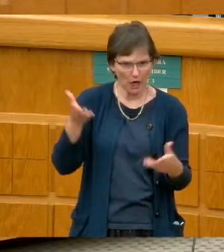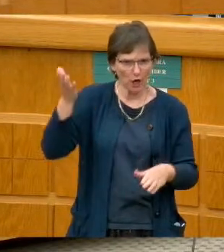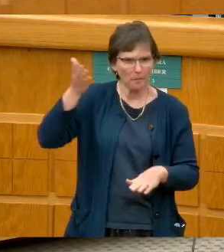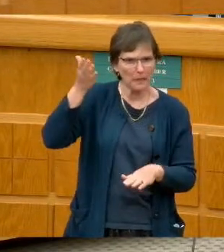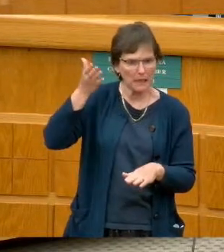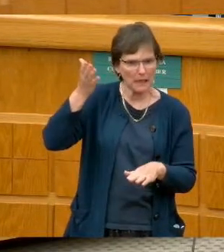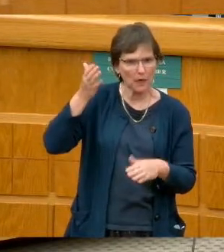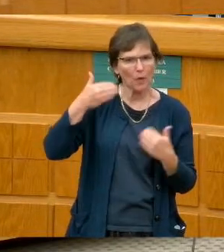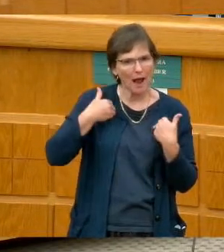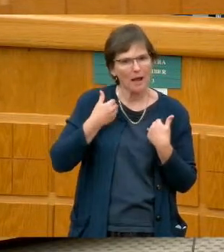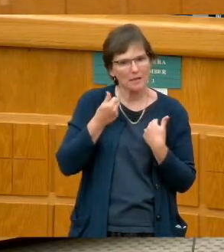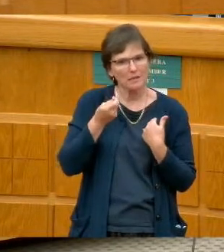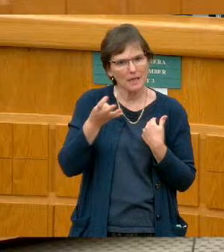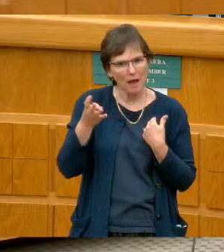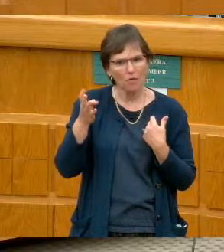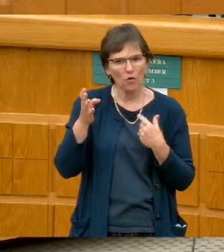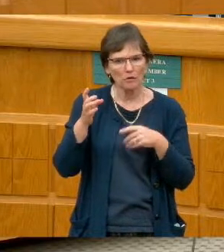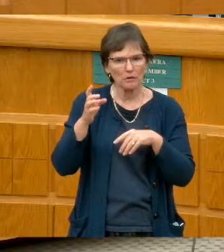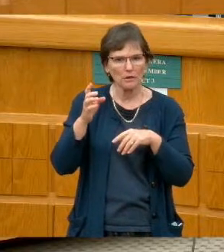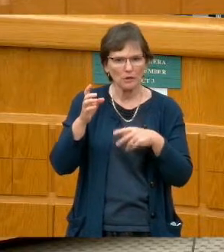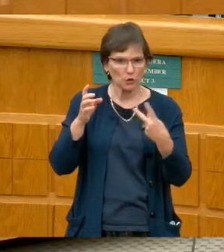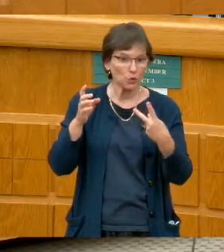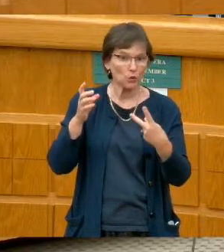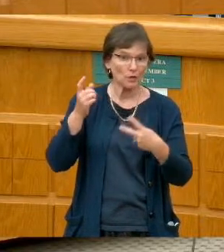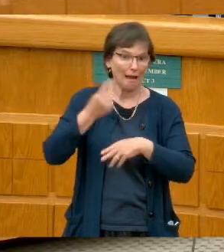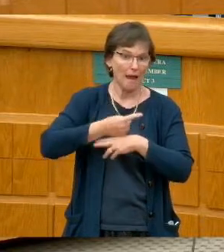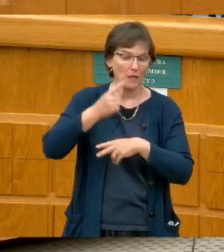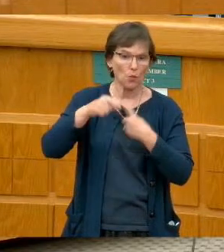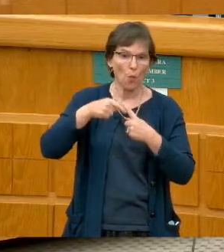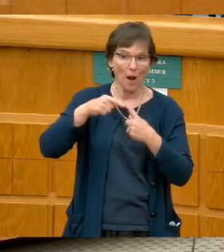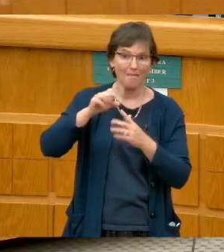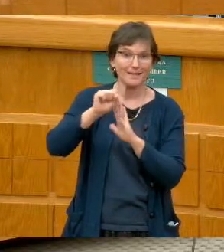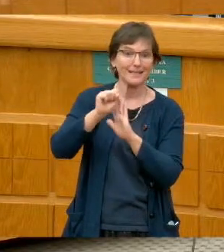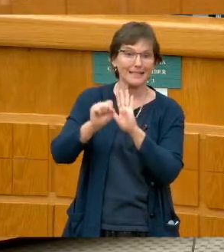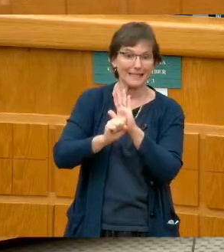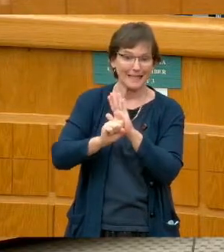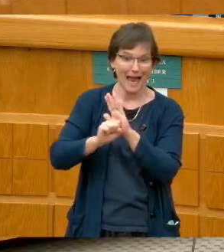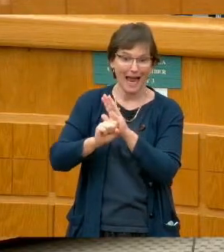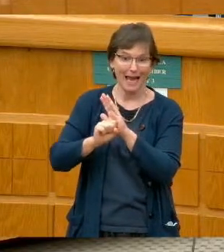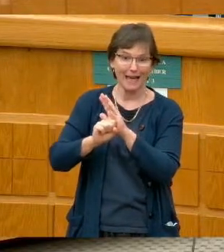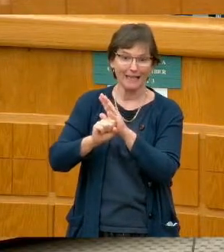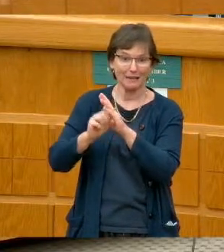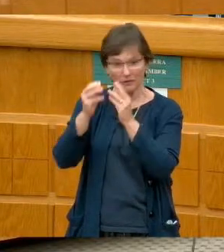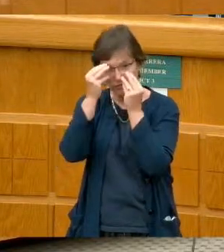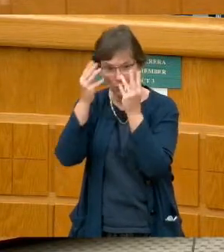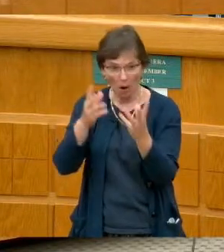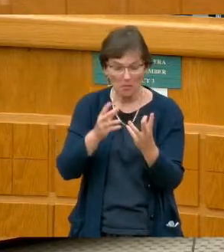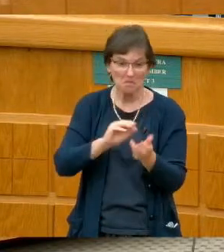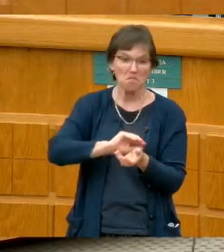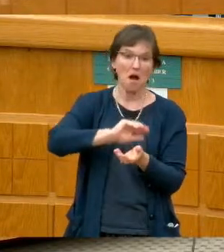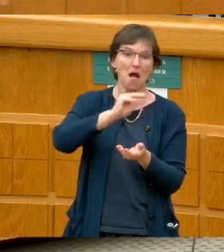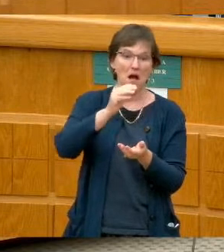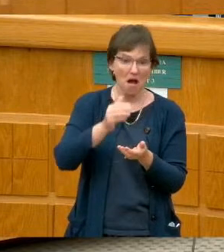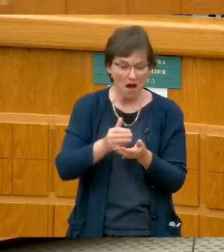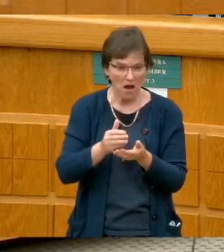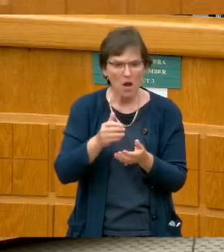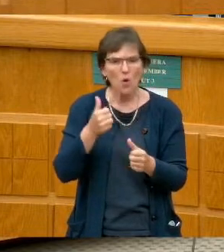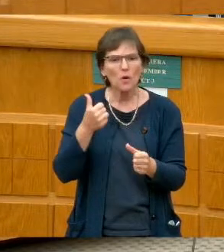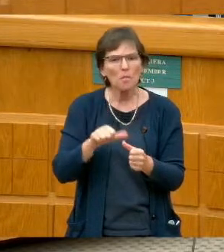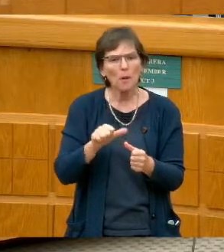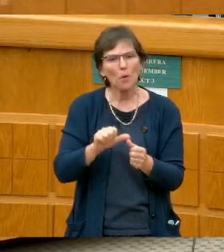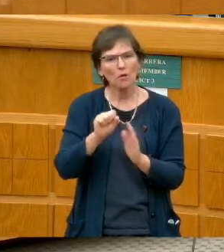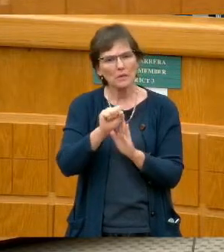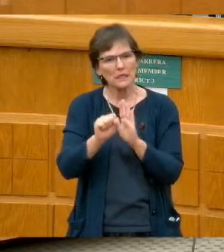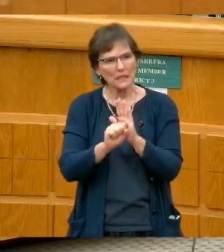state. And the state is managing some of our case load for us. So as as